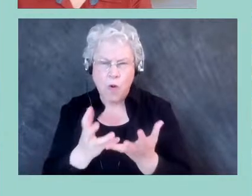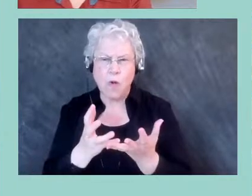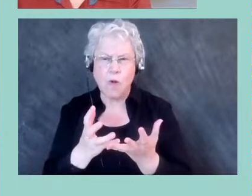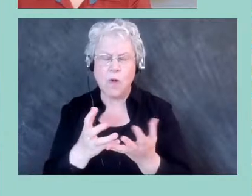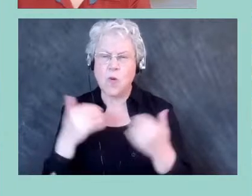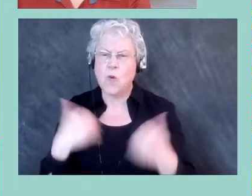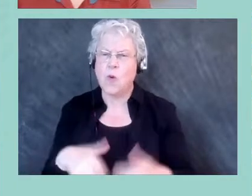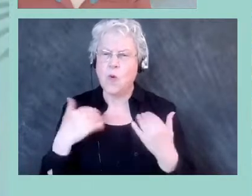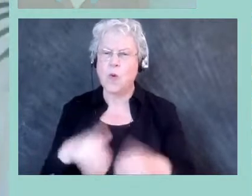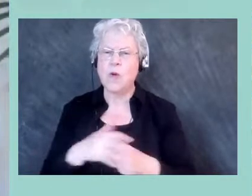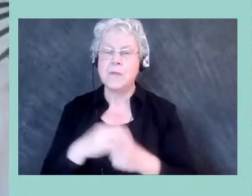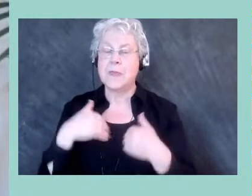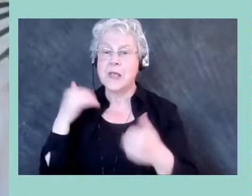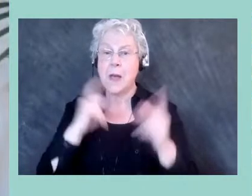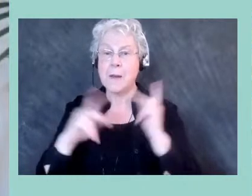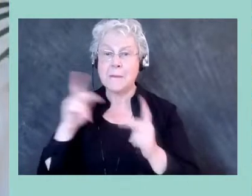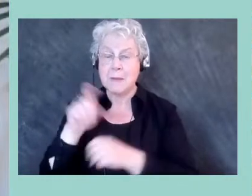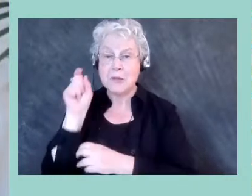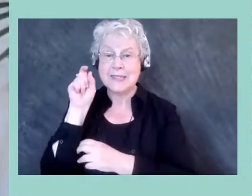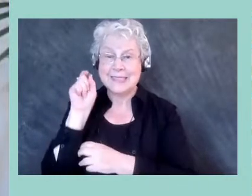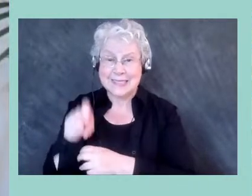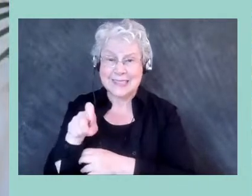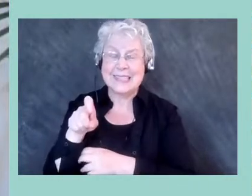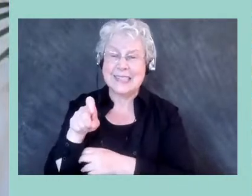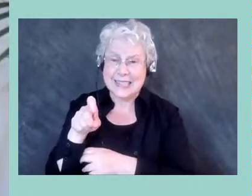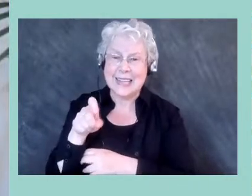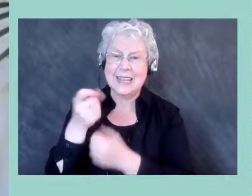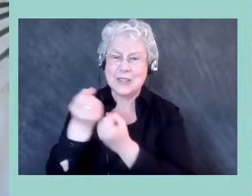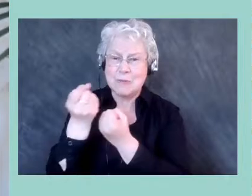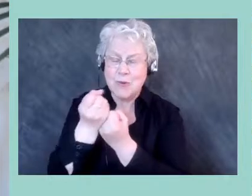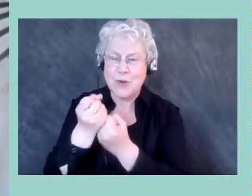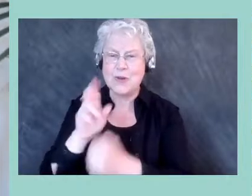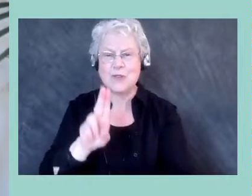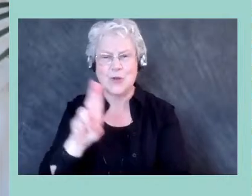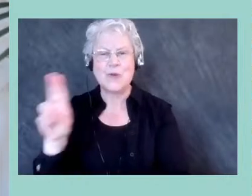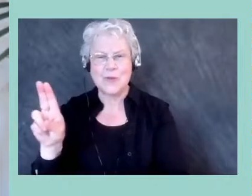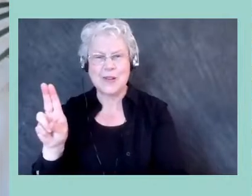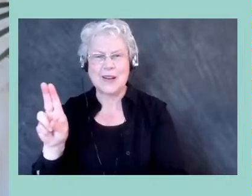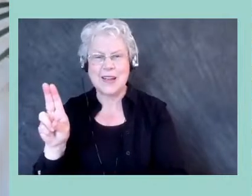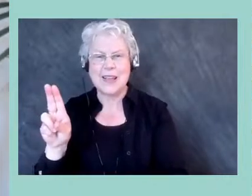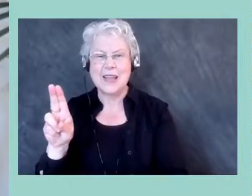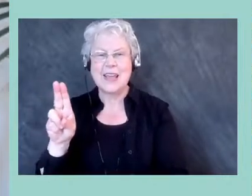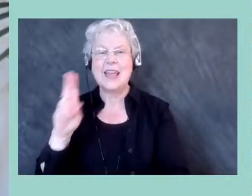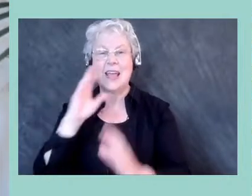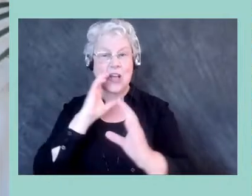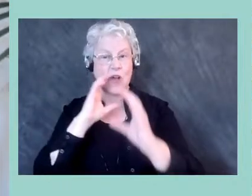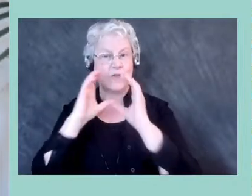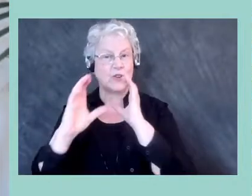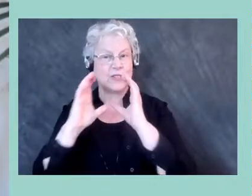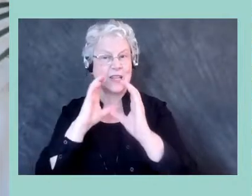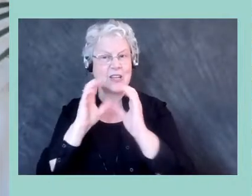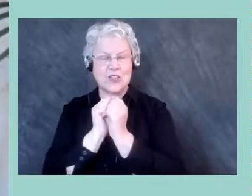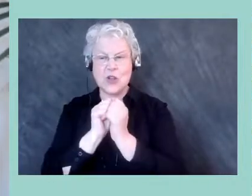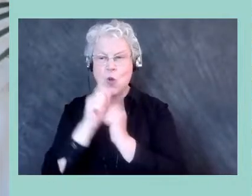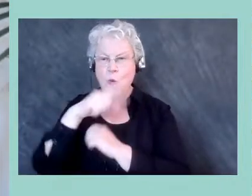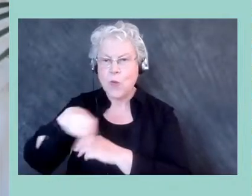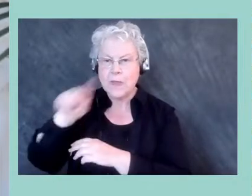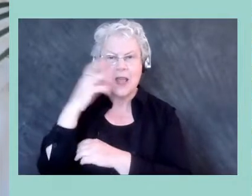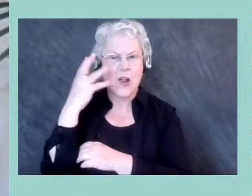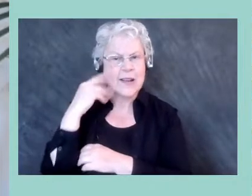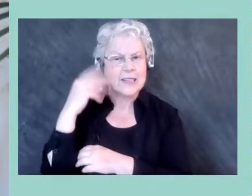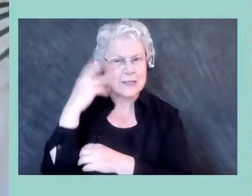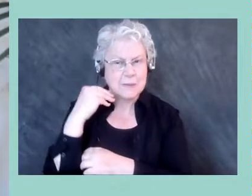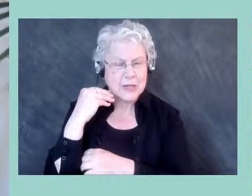Young people need the ministries and theologies of Unitarian Universalism in conversation with their